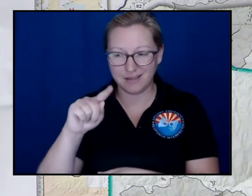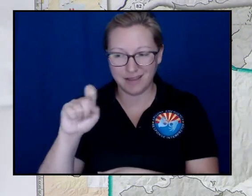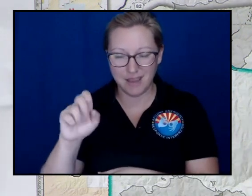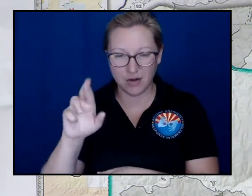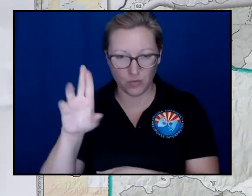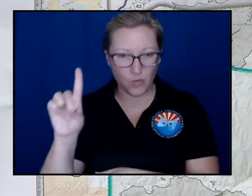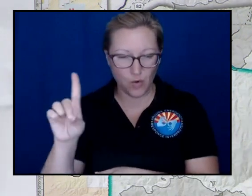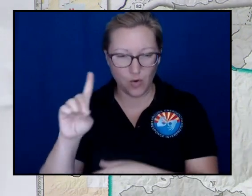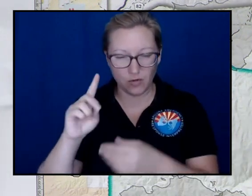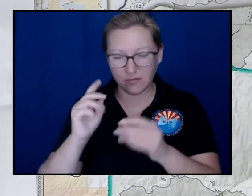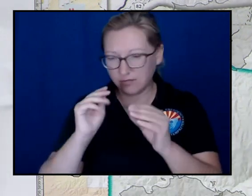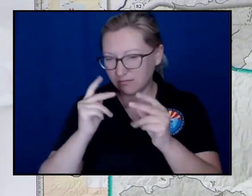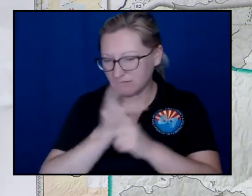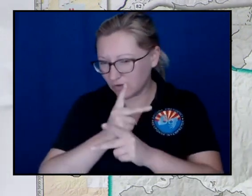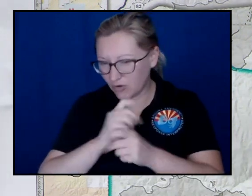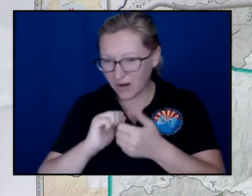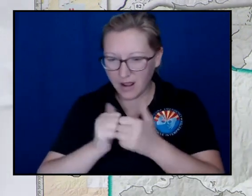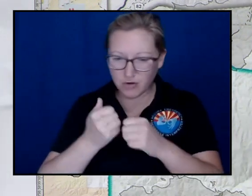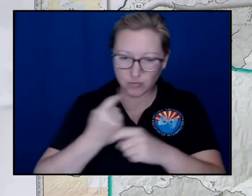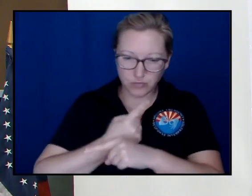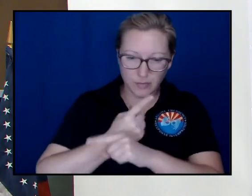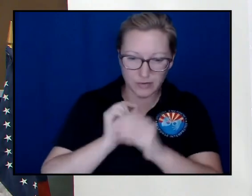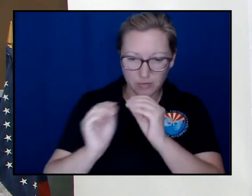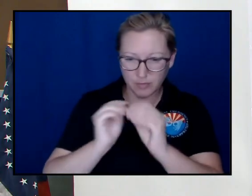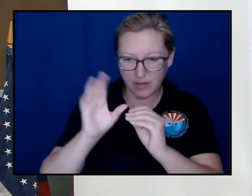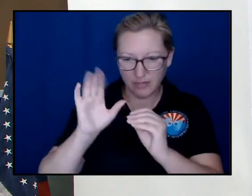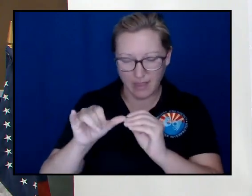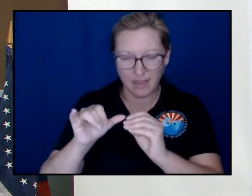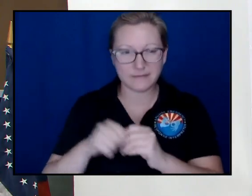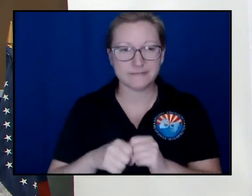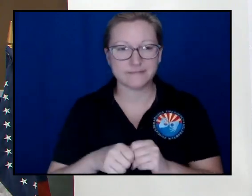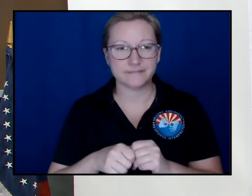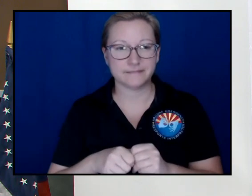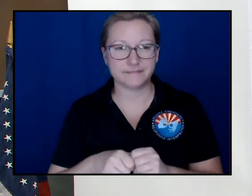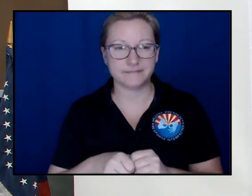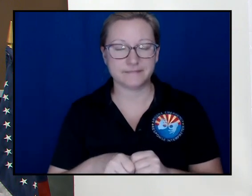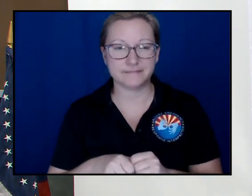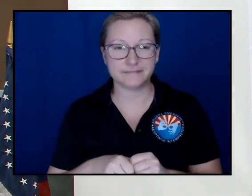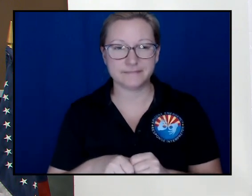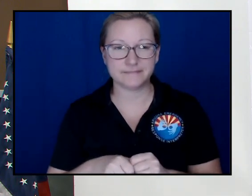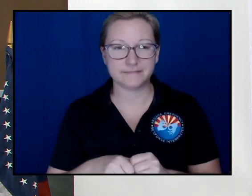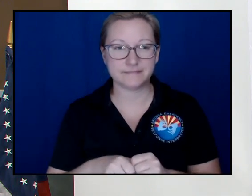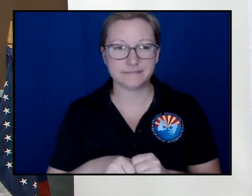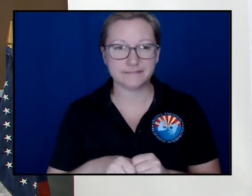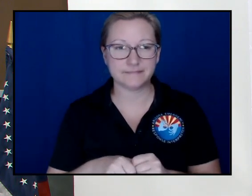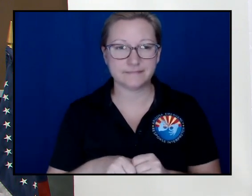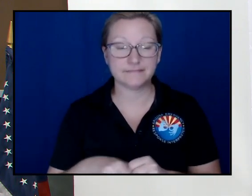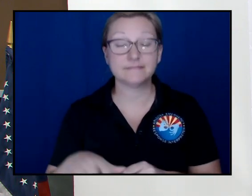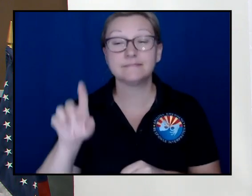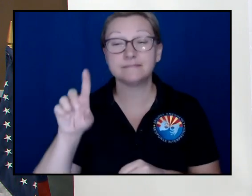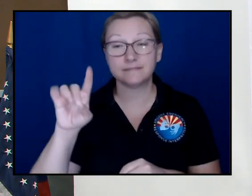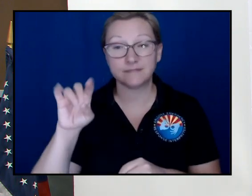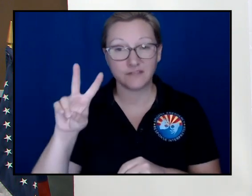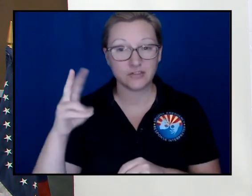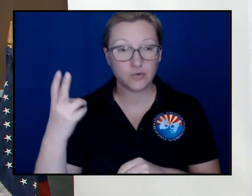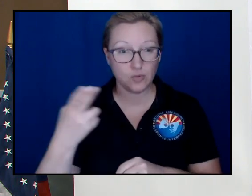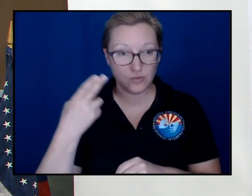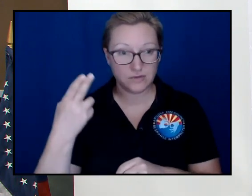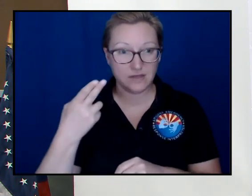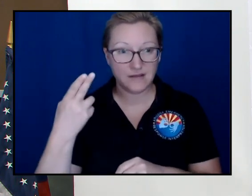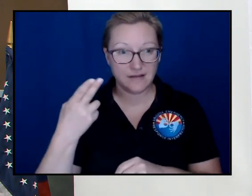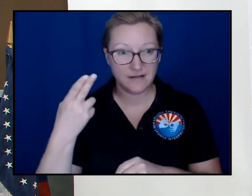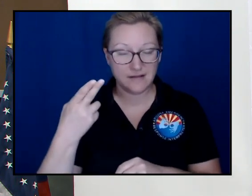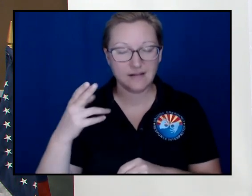that for the future. And then going up here in the division, continuing on in Division Hotel, but going up here in the Beatty's